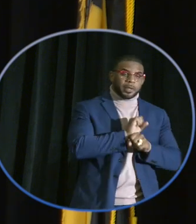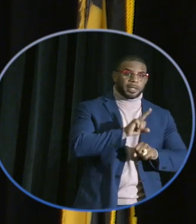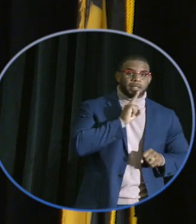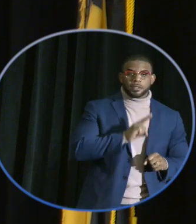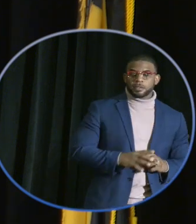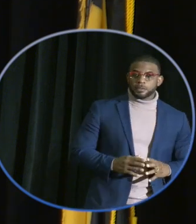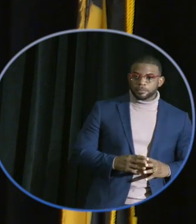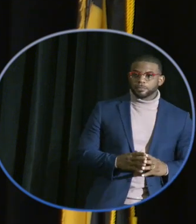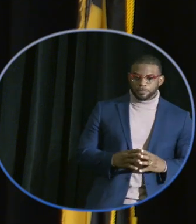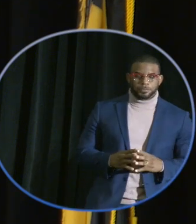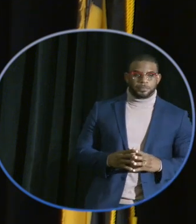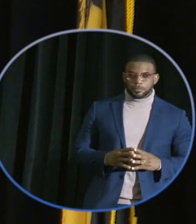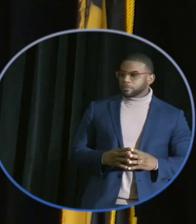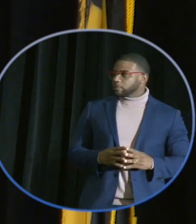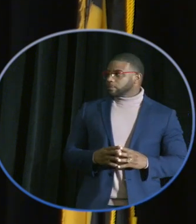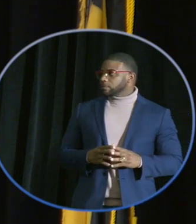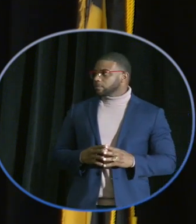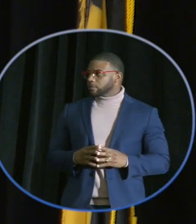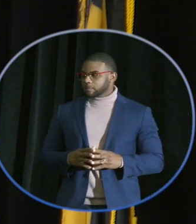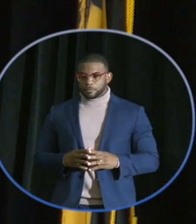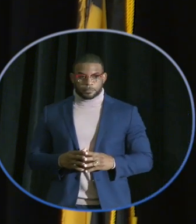is, yes.